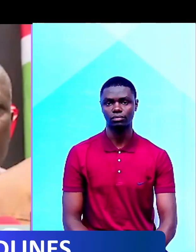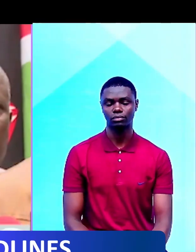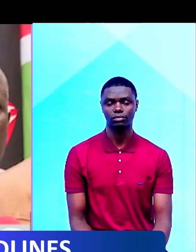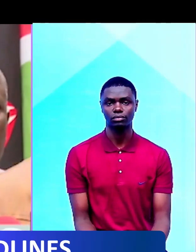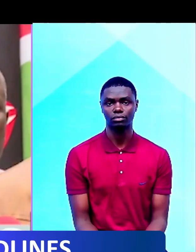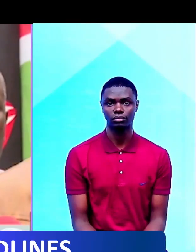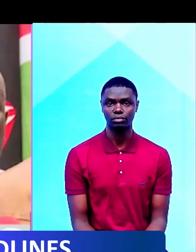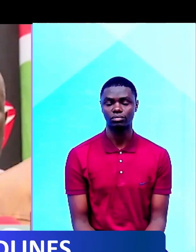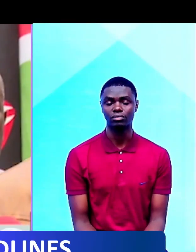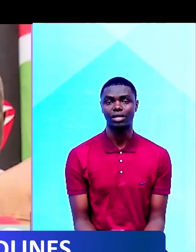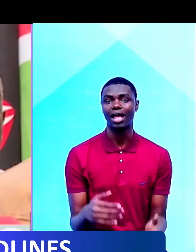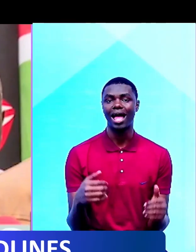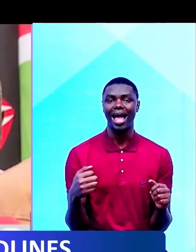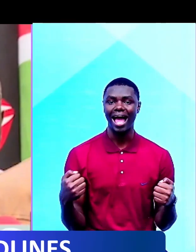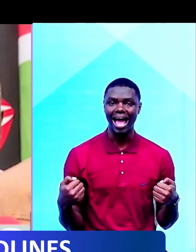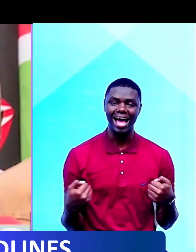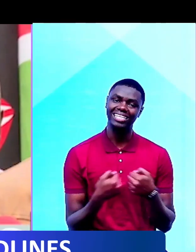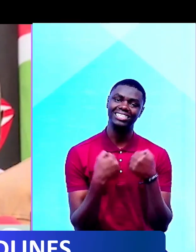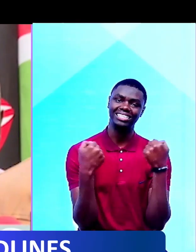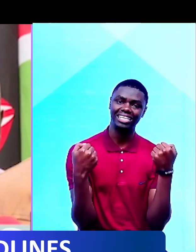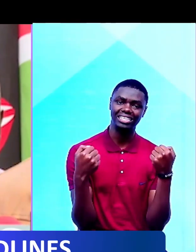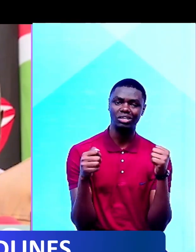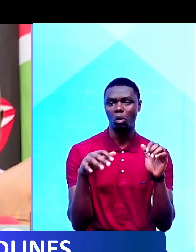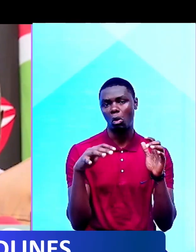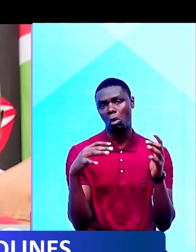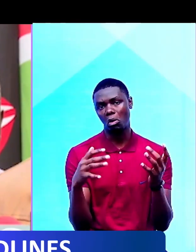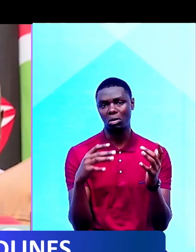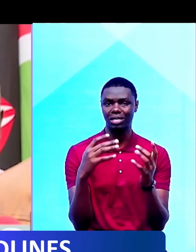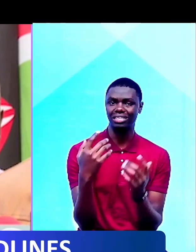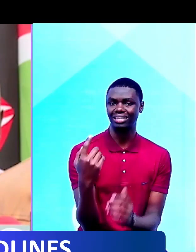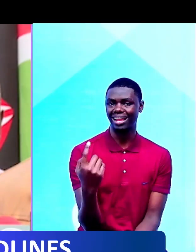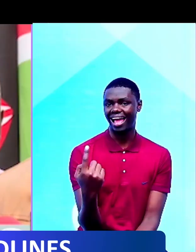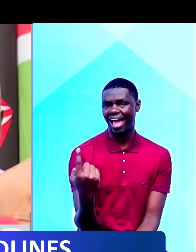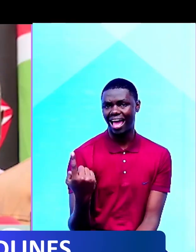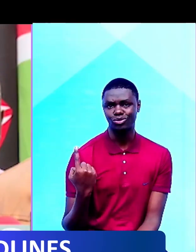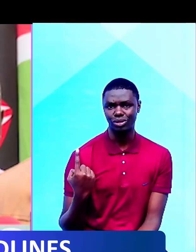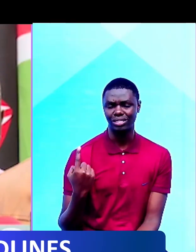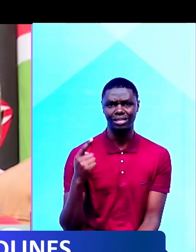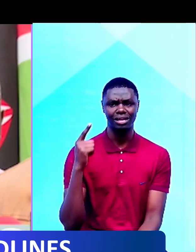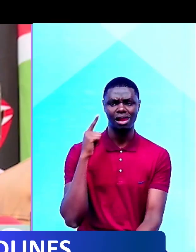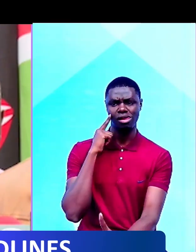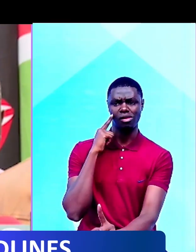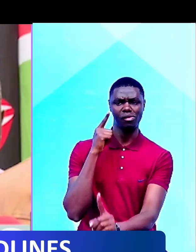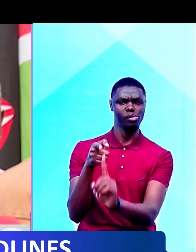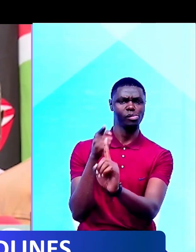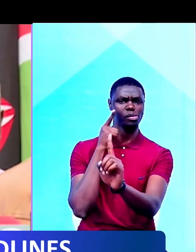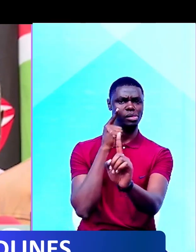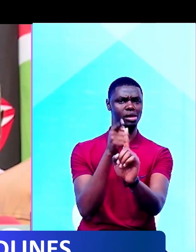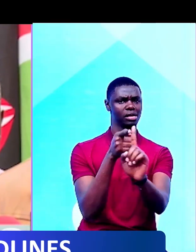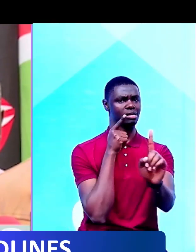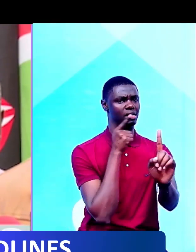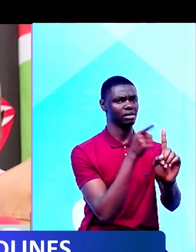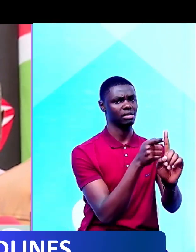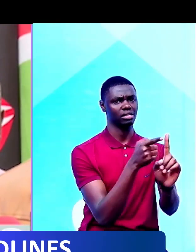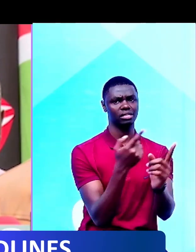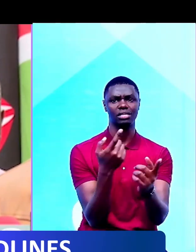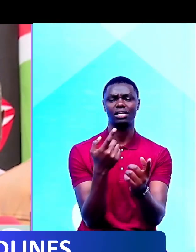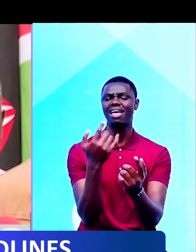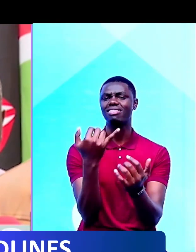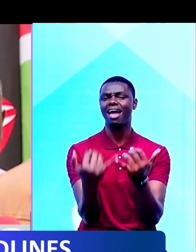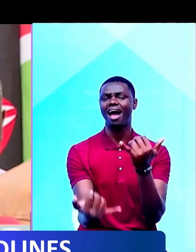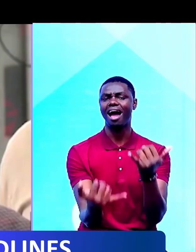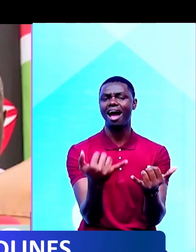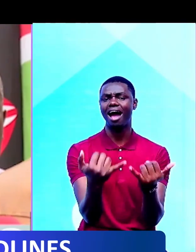neither accidental nor isolated. They are targeted, often at young protesters